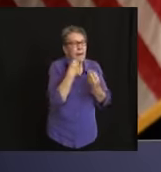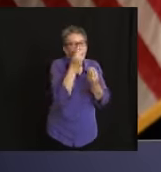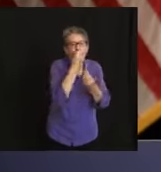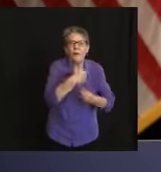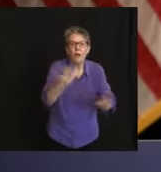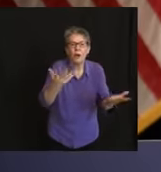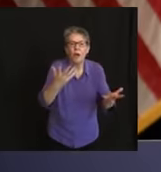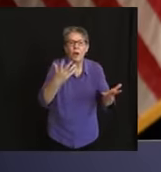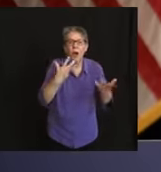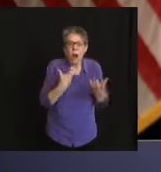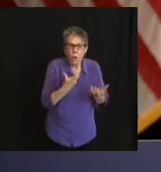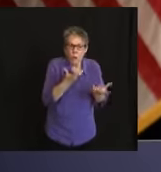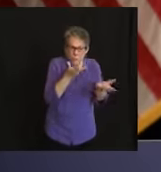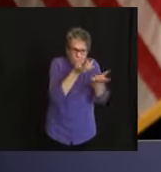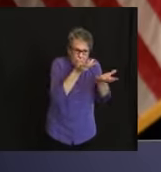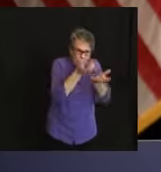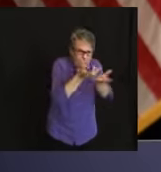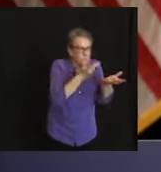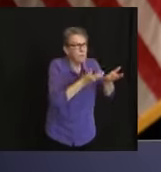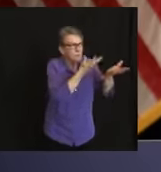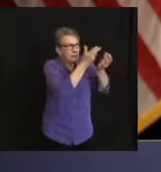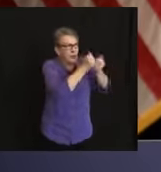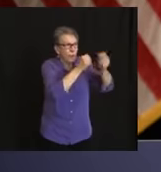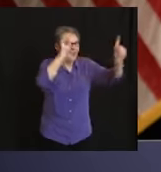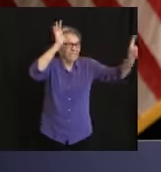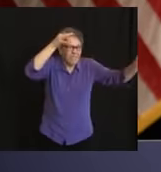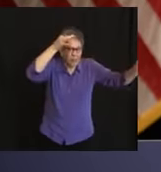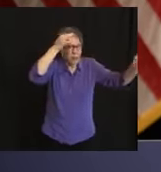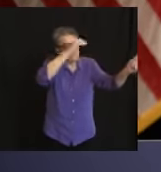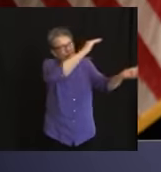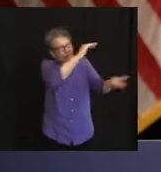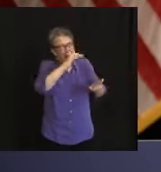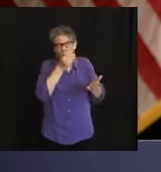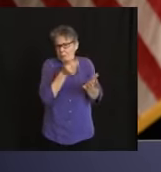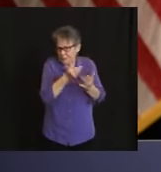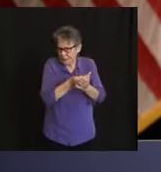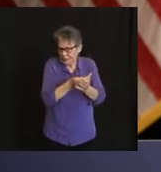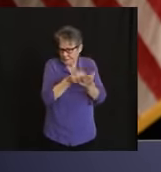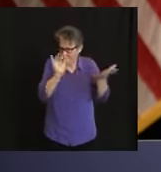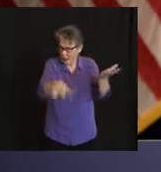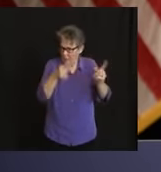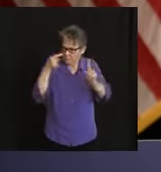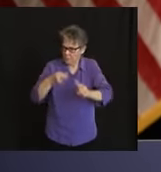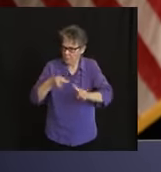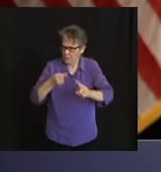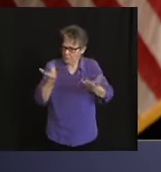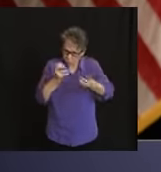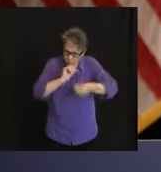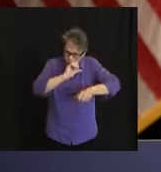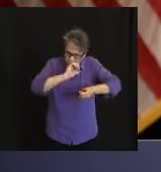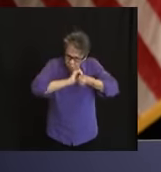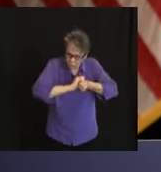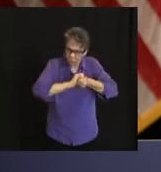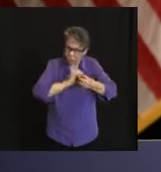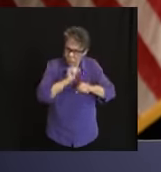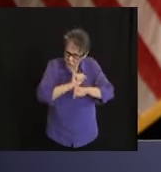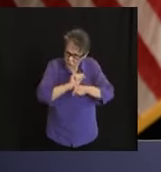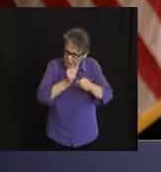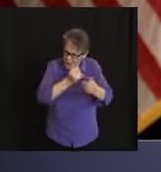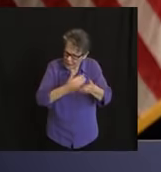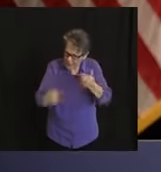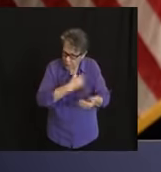from nursing home workers and administrators who say the state data released this week on the number of those who have died or have tested positive for COVID does not